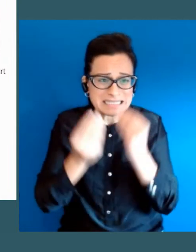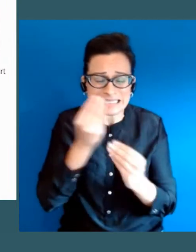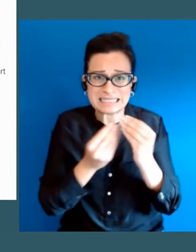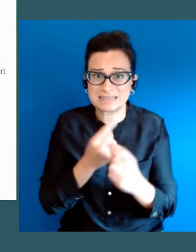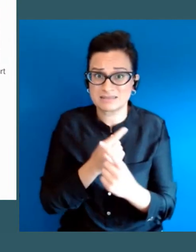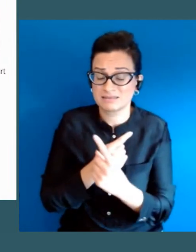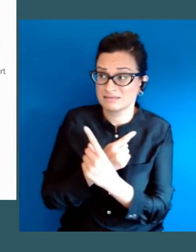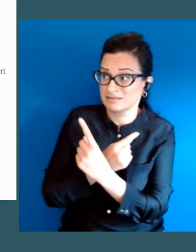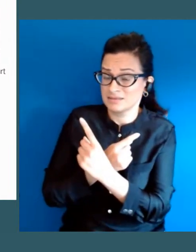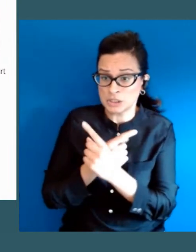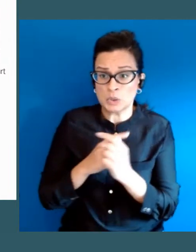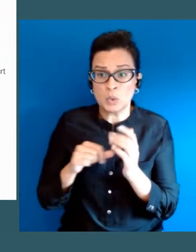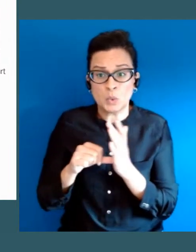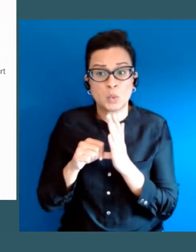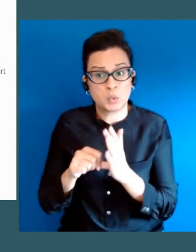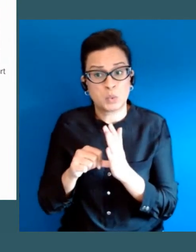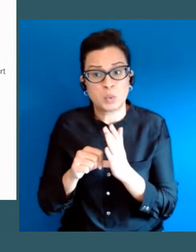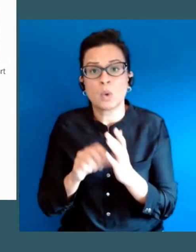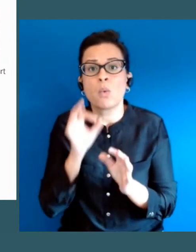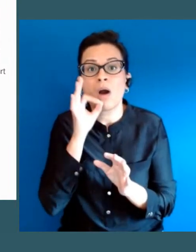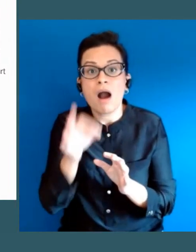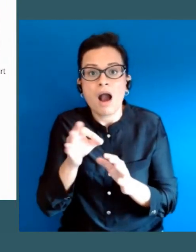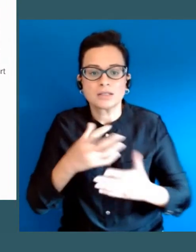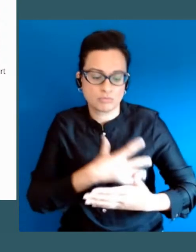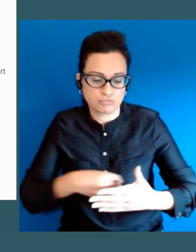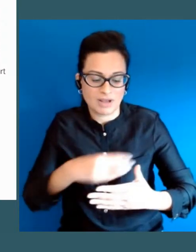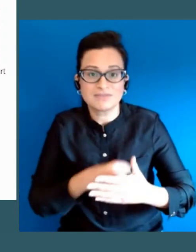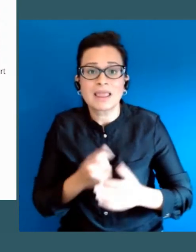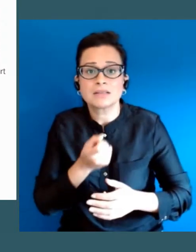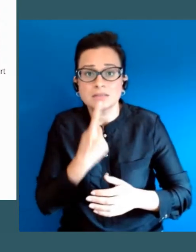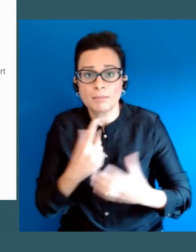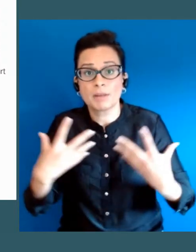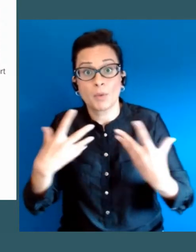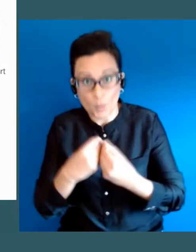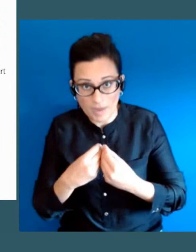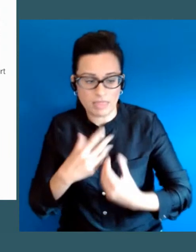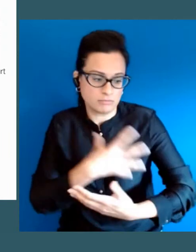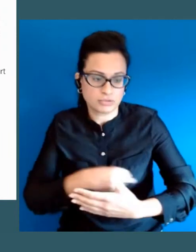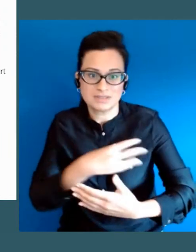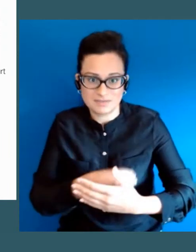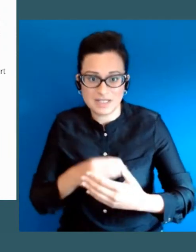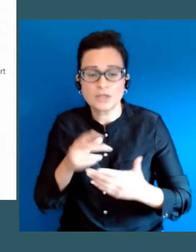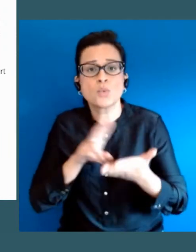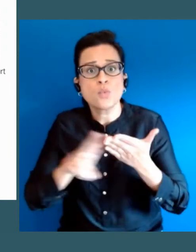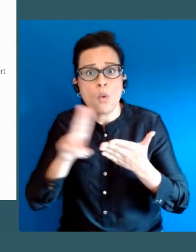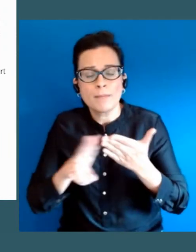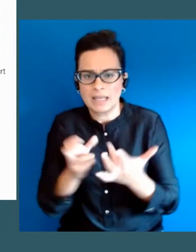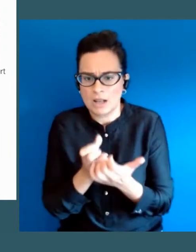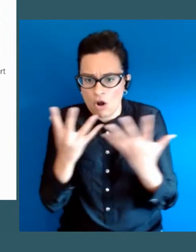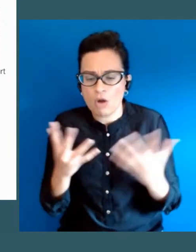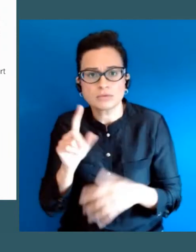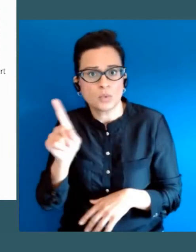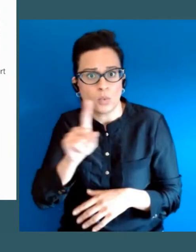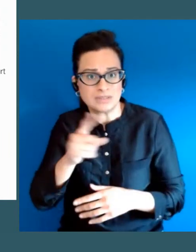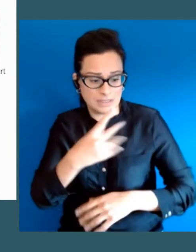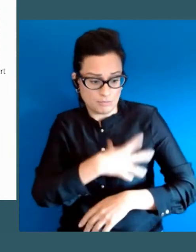advise a breastfeeding supplement alongside this. So usually a lot of the breastfeeding supplements will have around 700